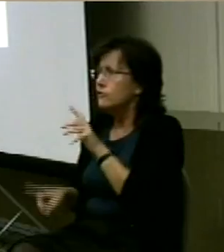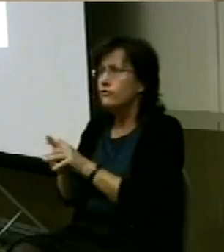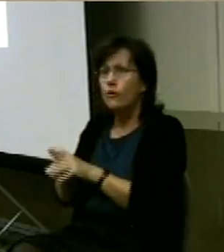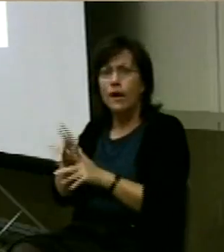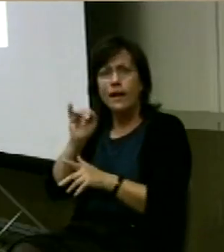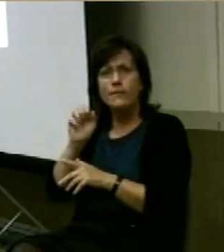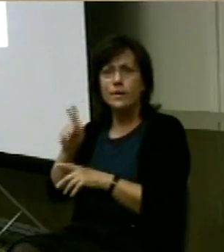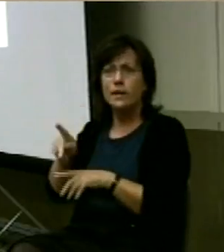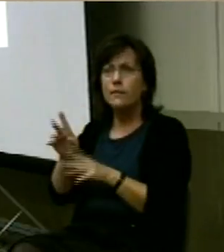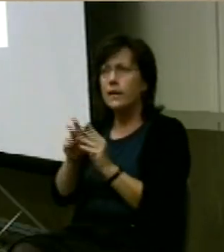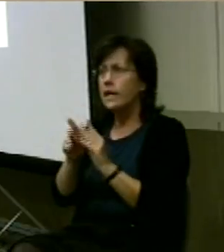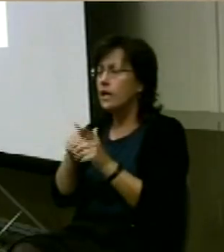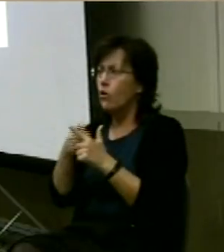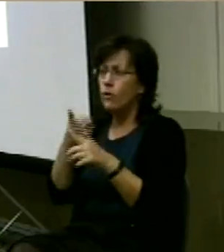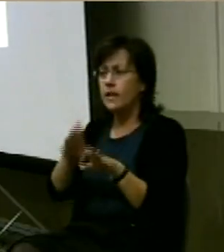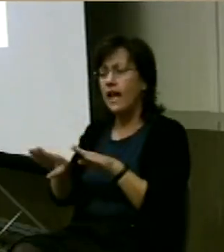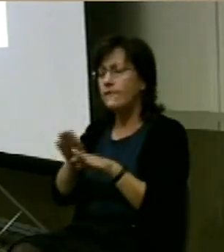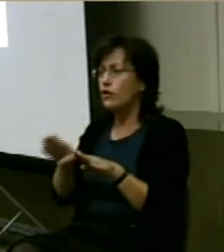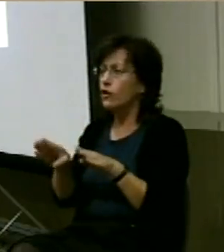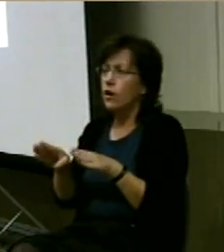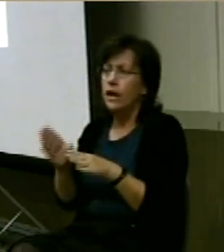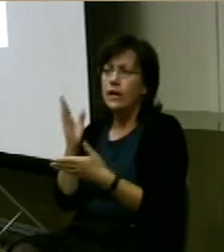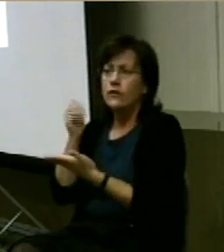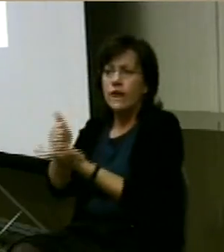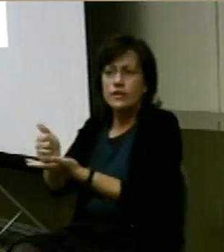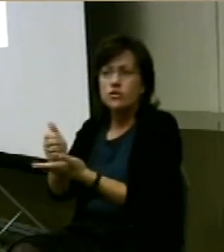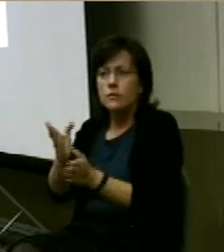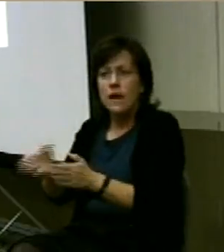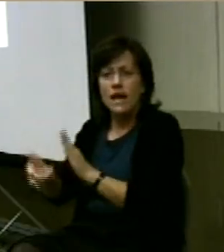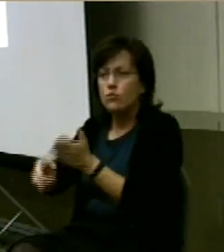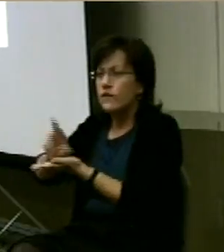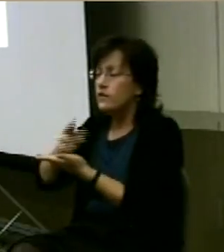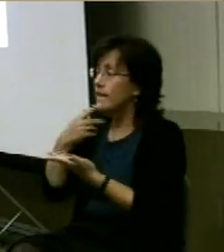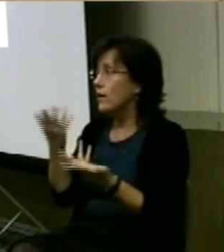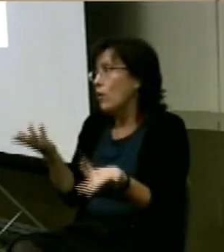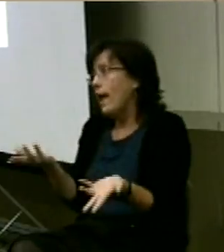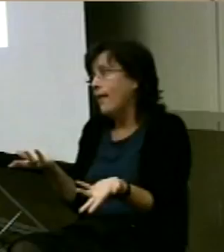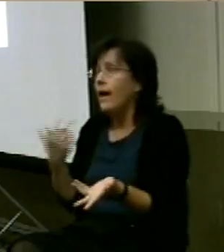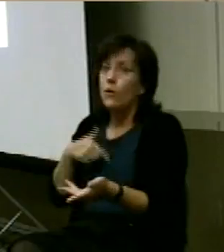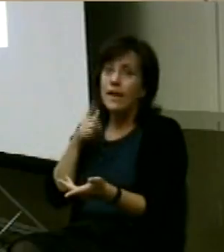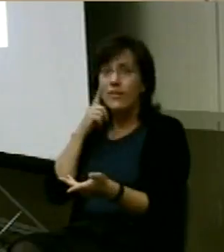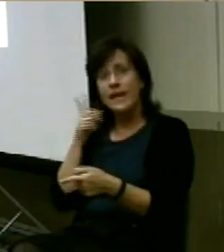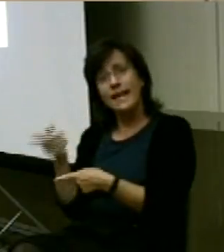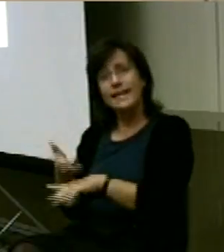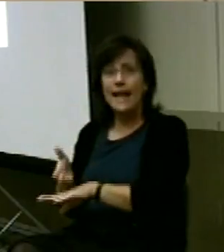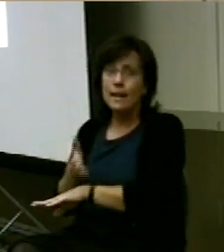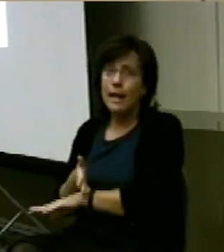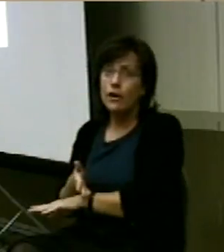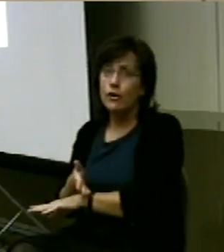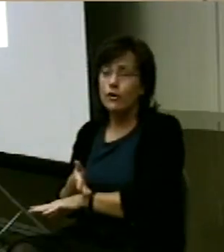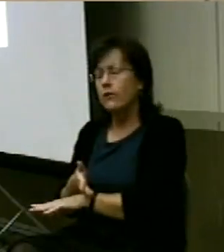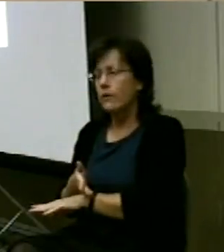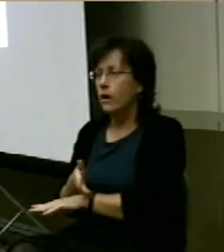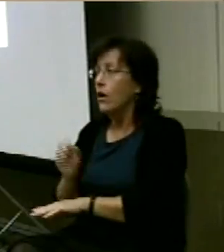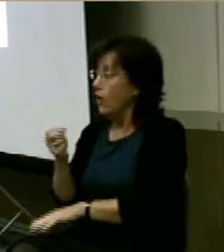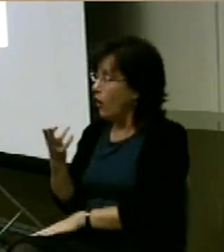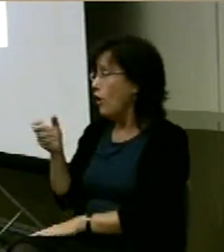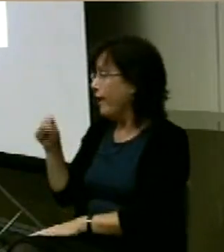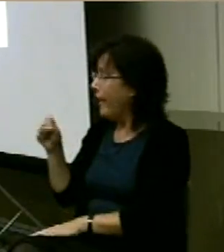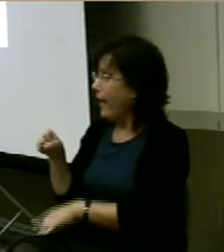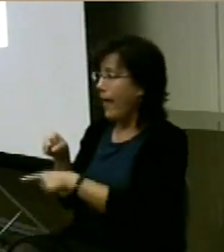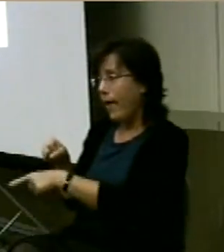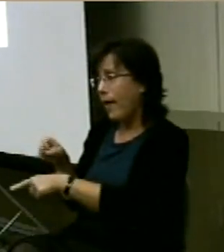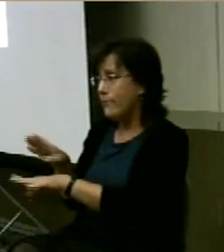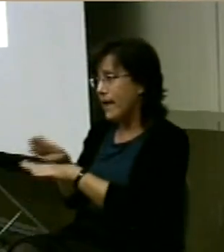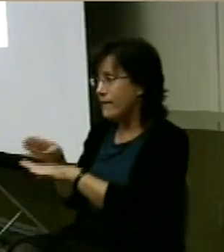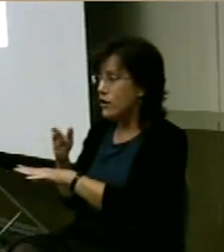IEP meeting or a behavior intervention plan review and say, well, we think he's getting better. Or, oh yeah, her behavior